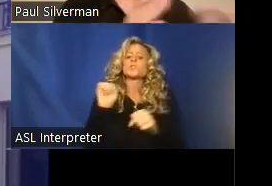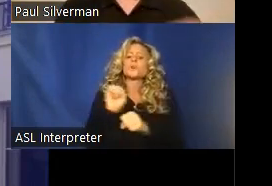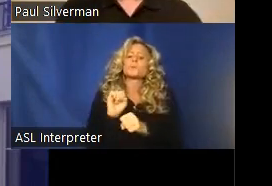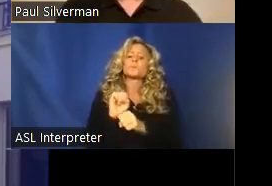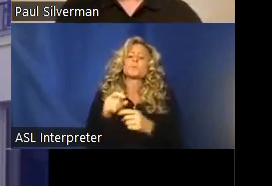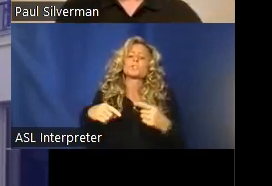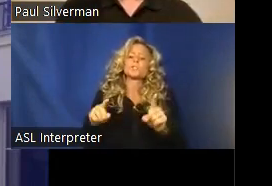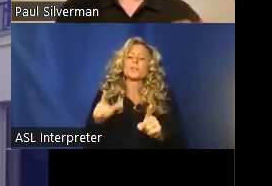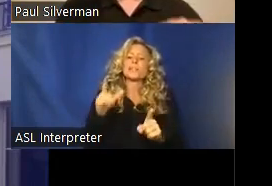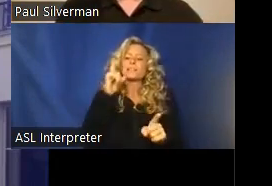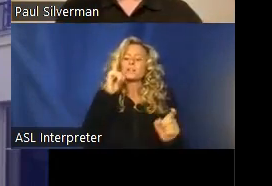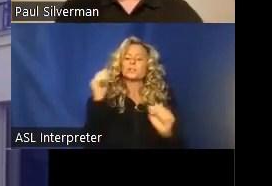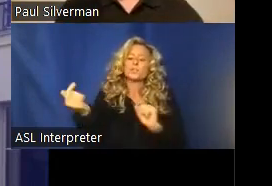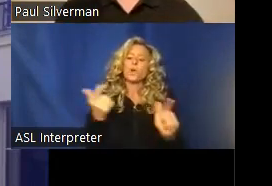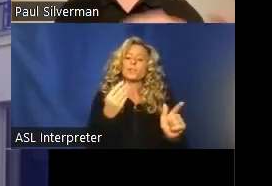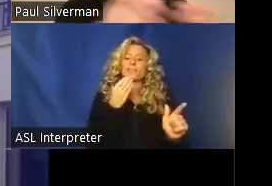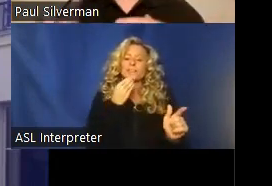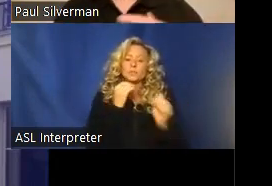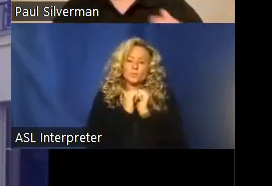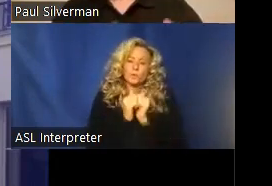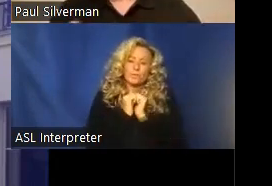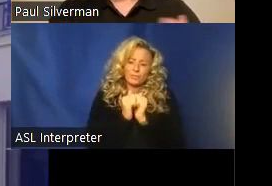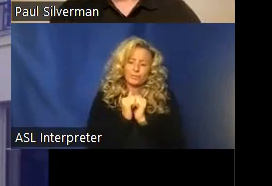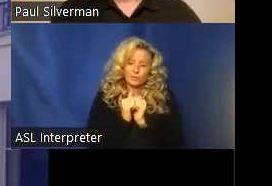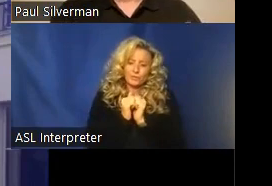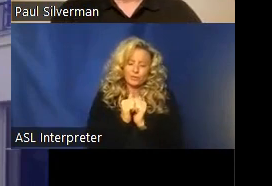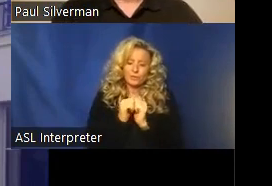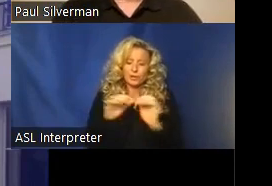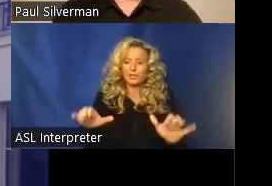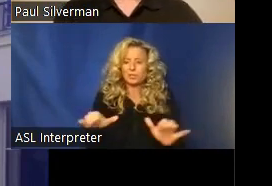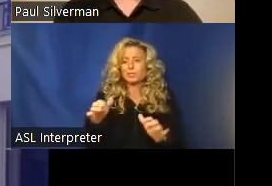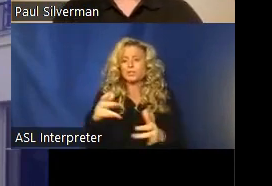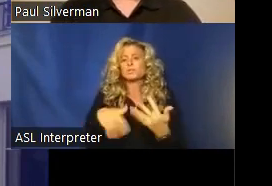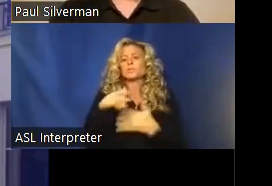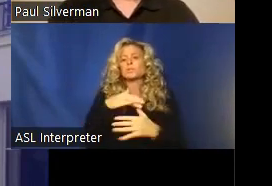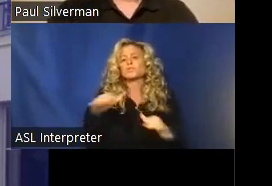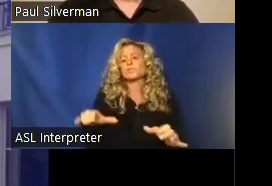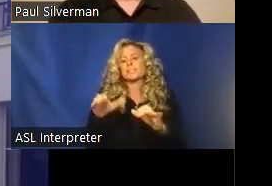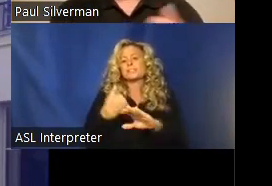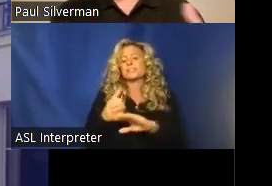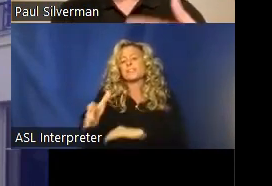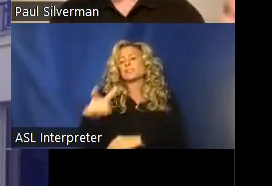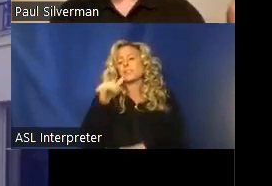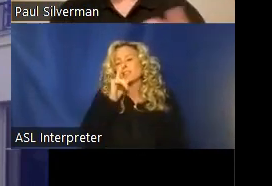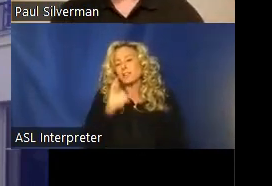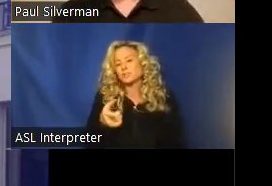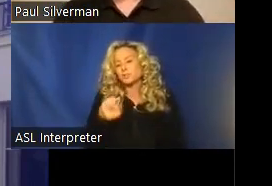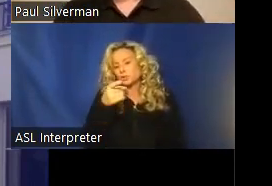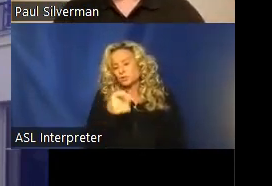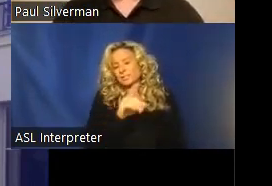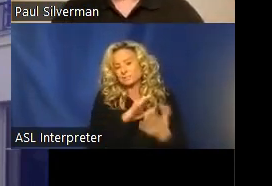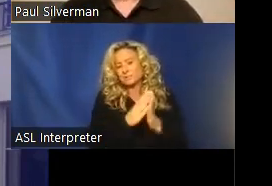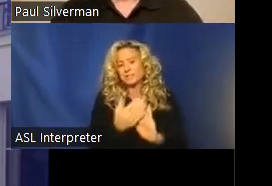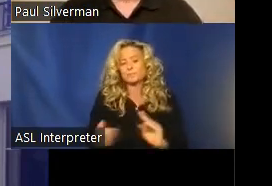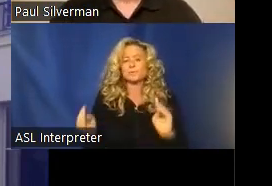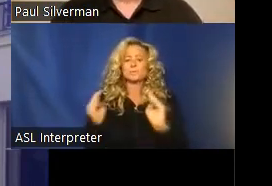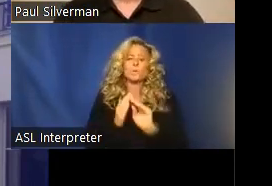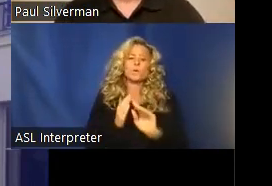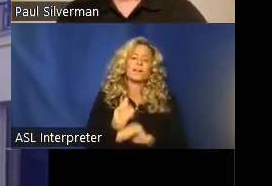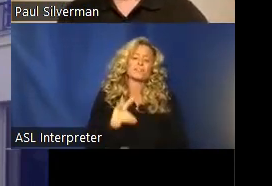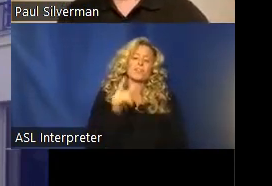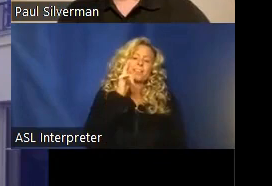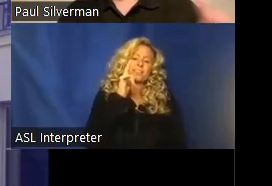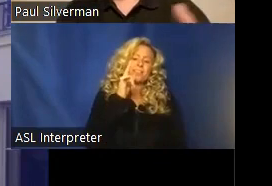lunch. Everybody eats lunch together, and then everybody does some sort of social activity after lunch. So this becomes one of our after lunch